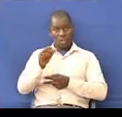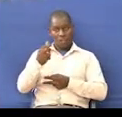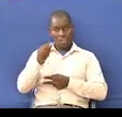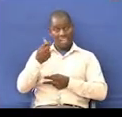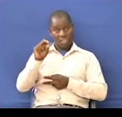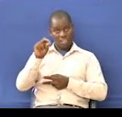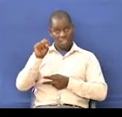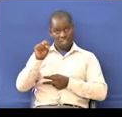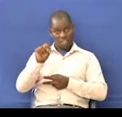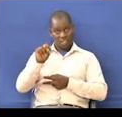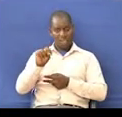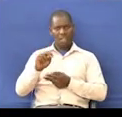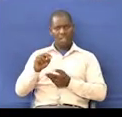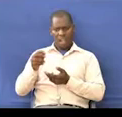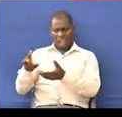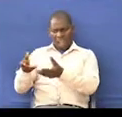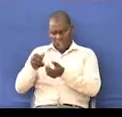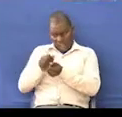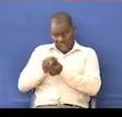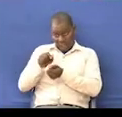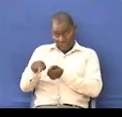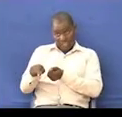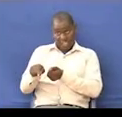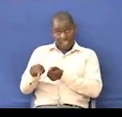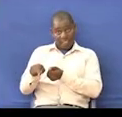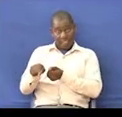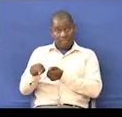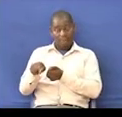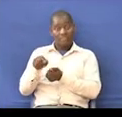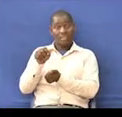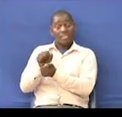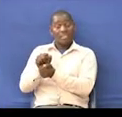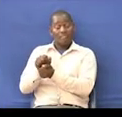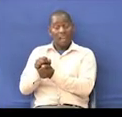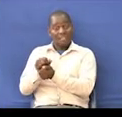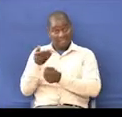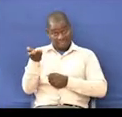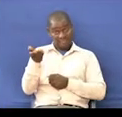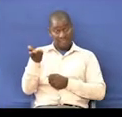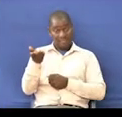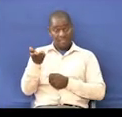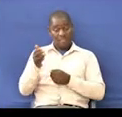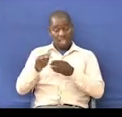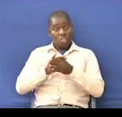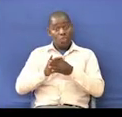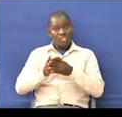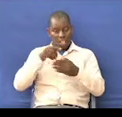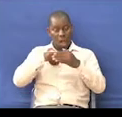we can see I have this mass. If I apply a force to